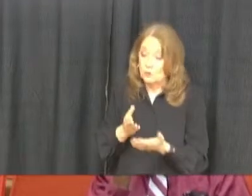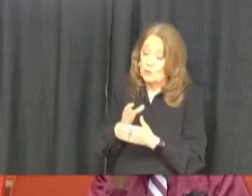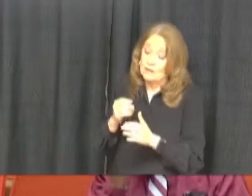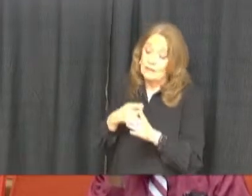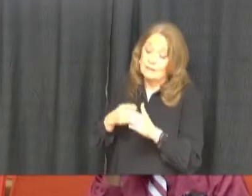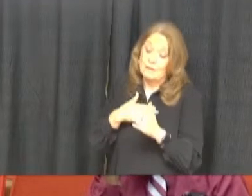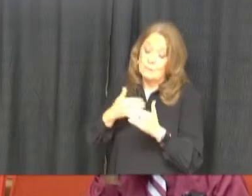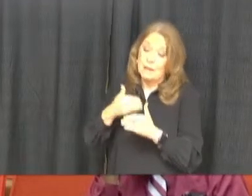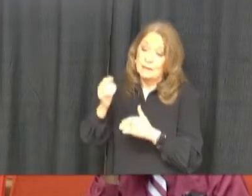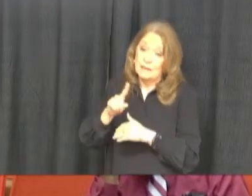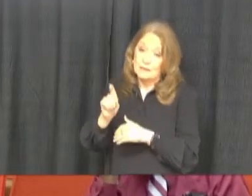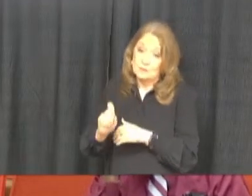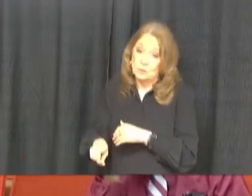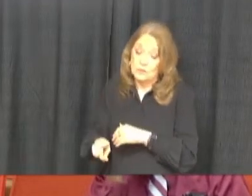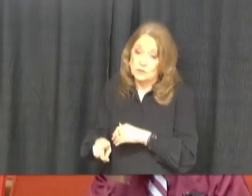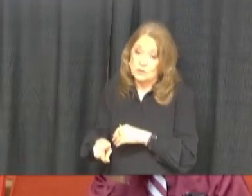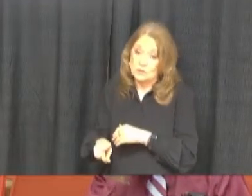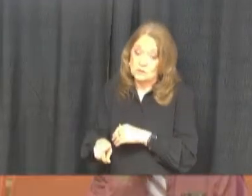then my next question,